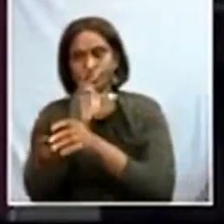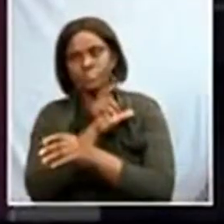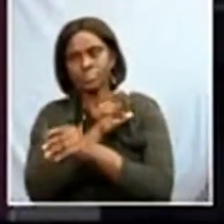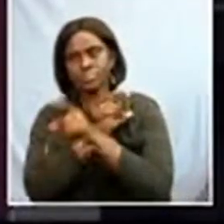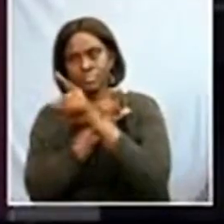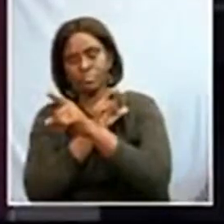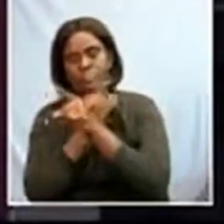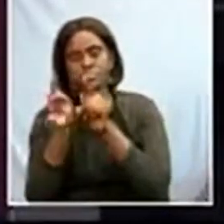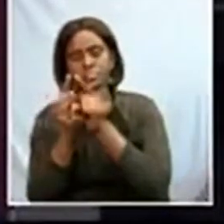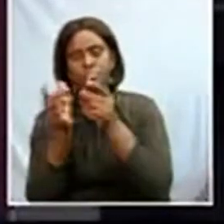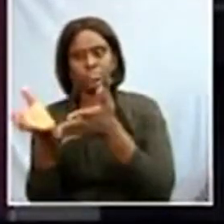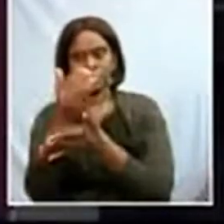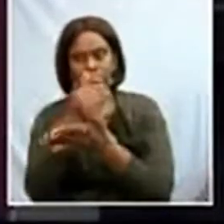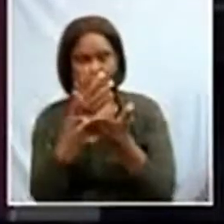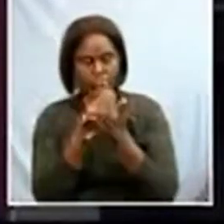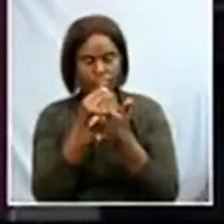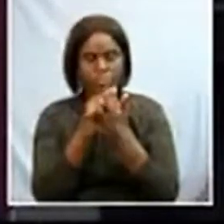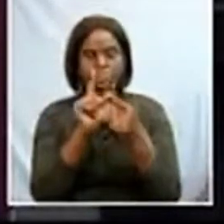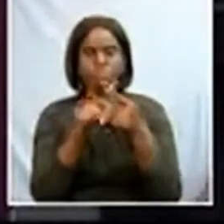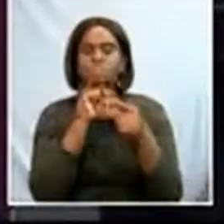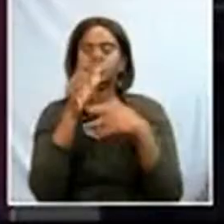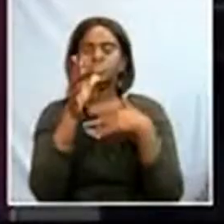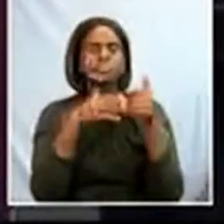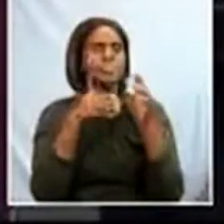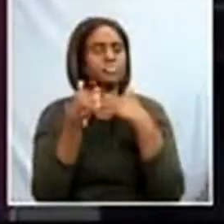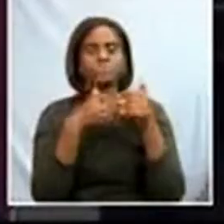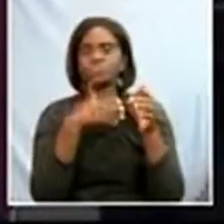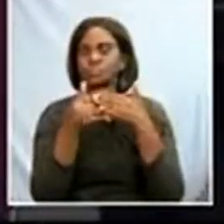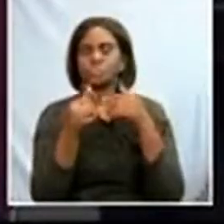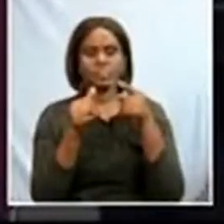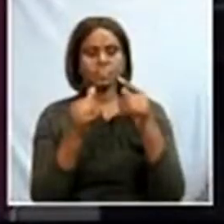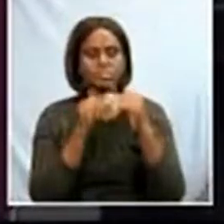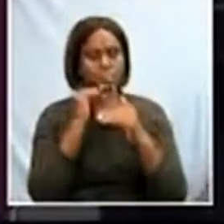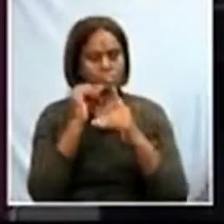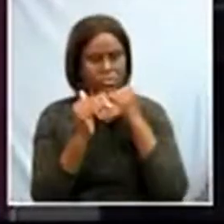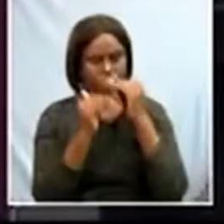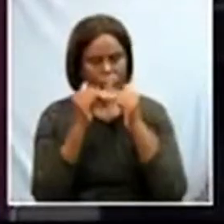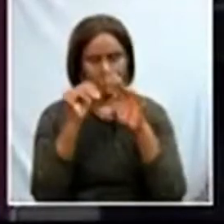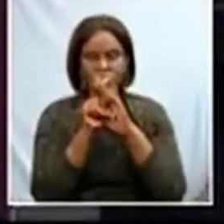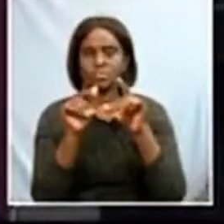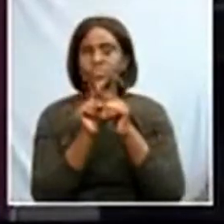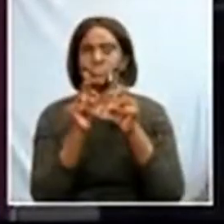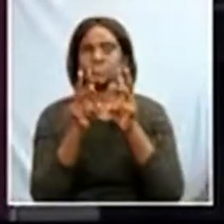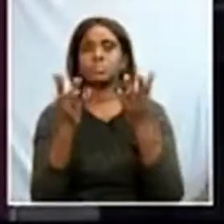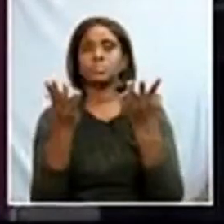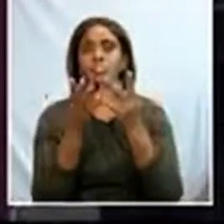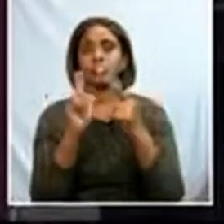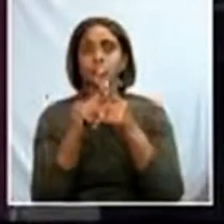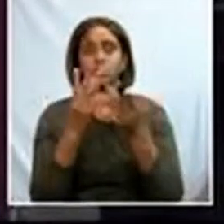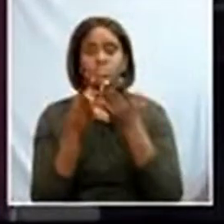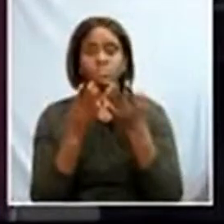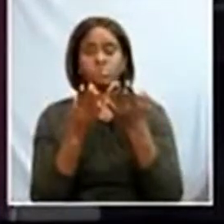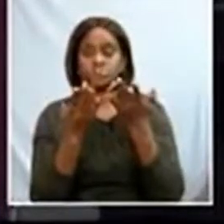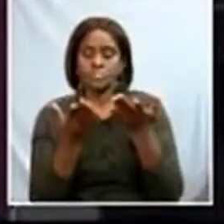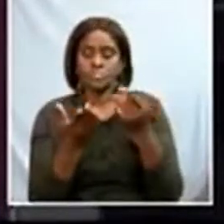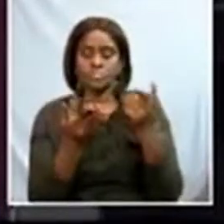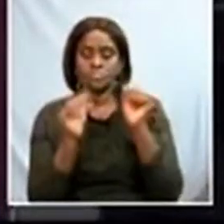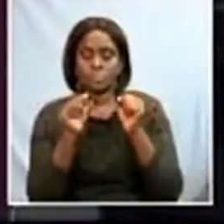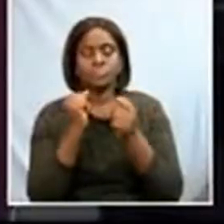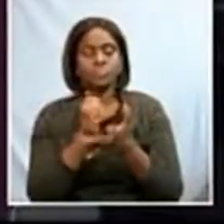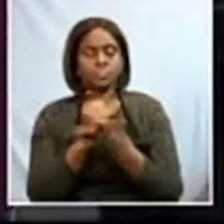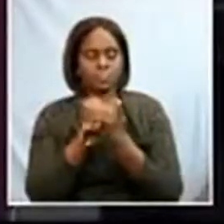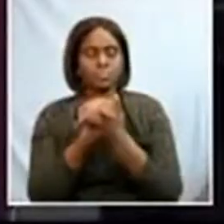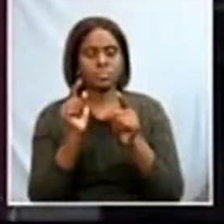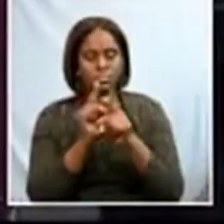and recover the funds. But it was not an easy step to take in that direction. But probably that may help and